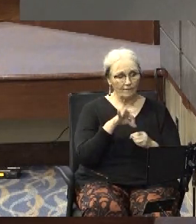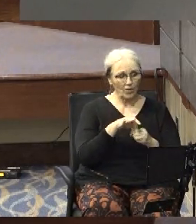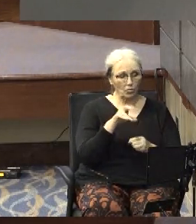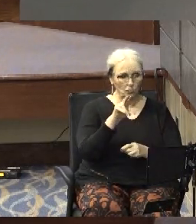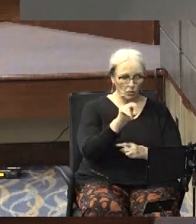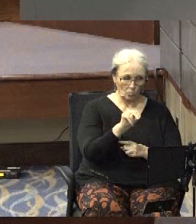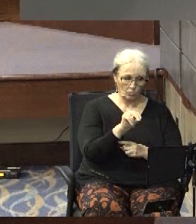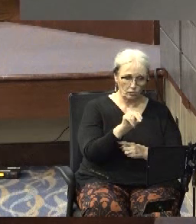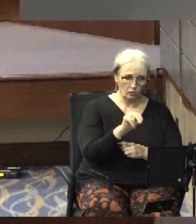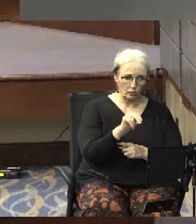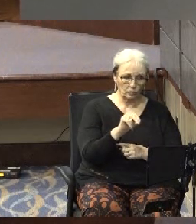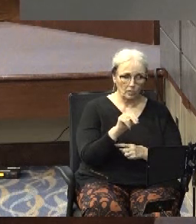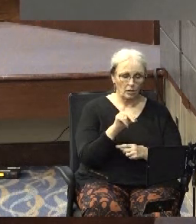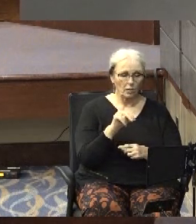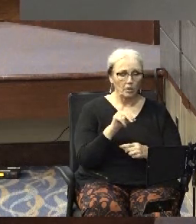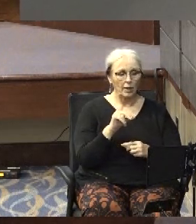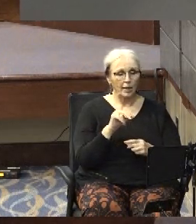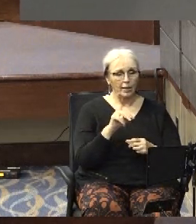one